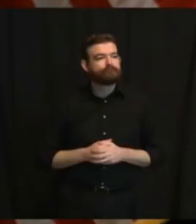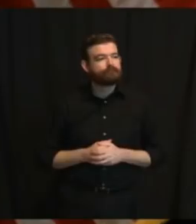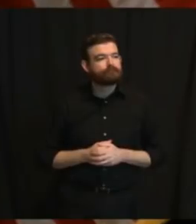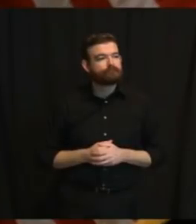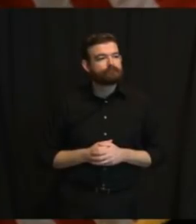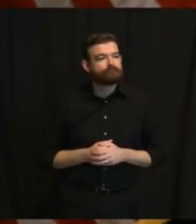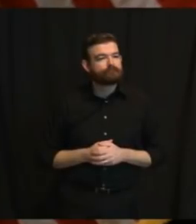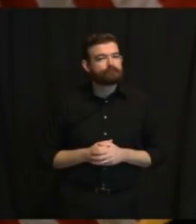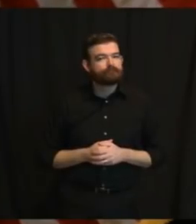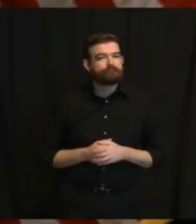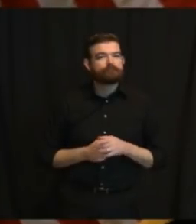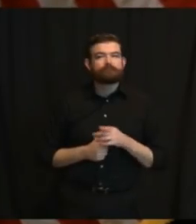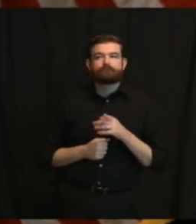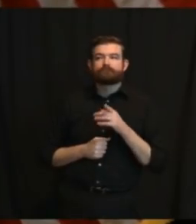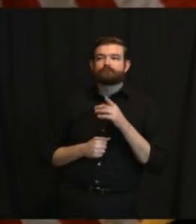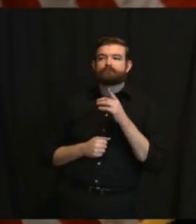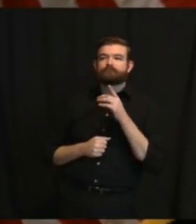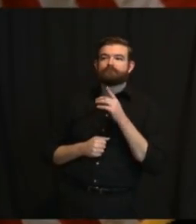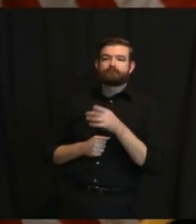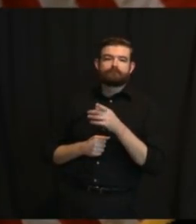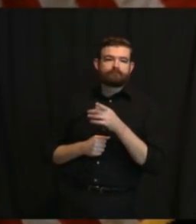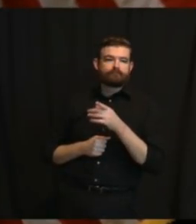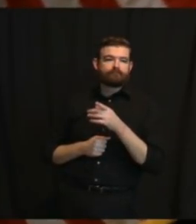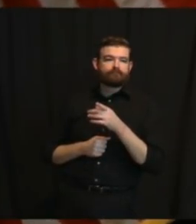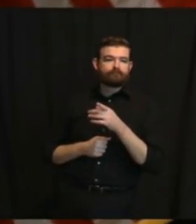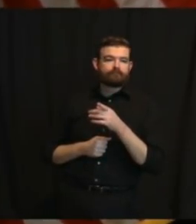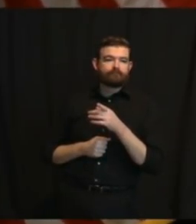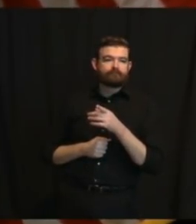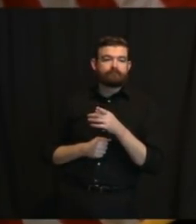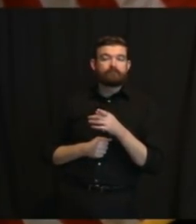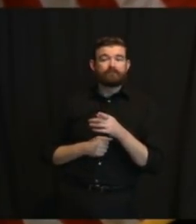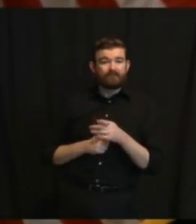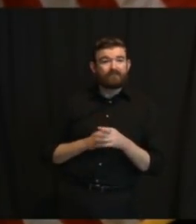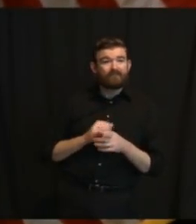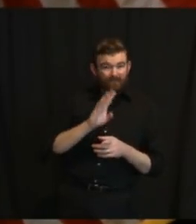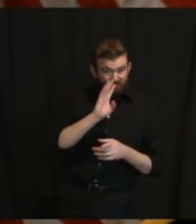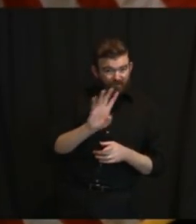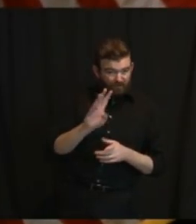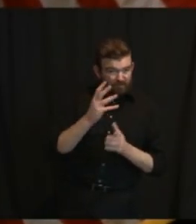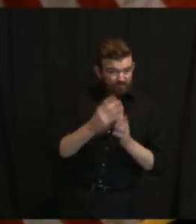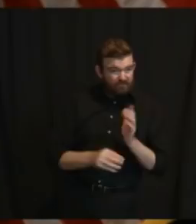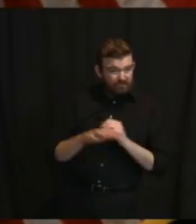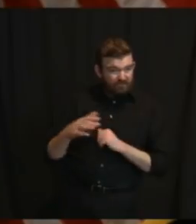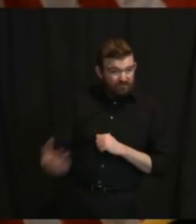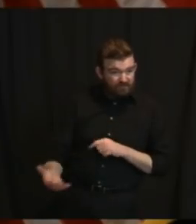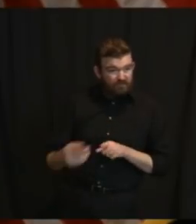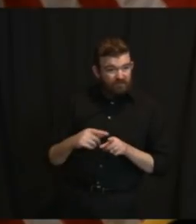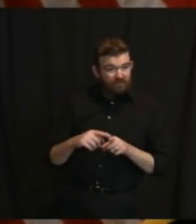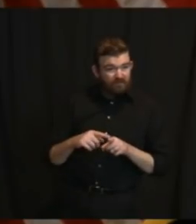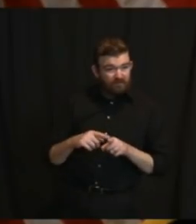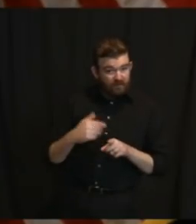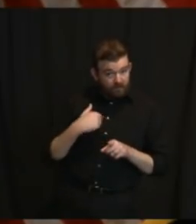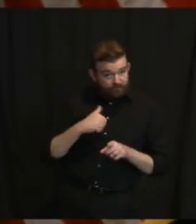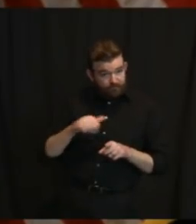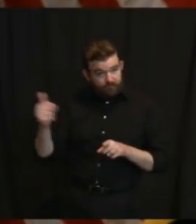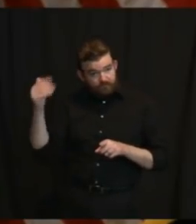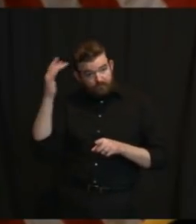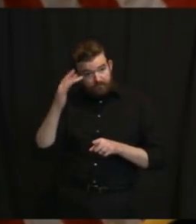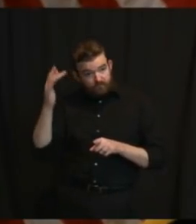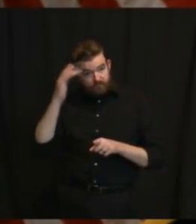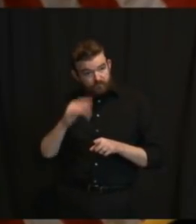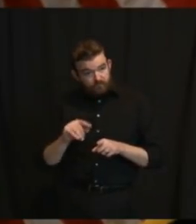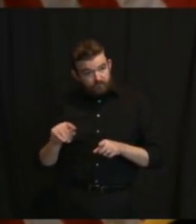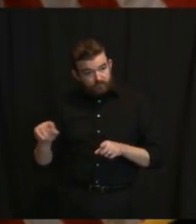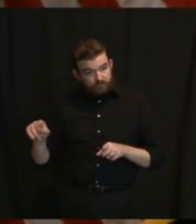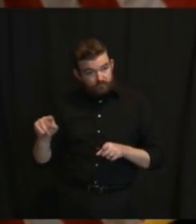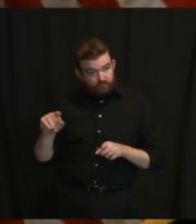The underlying condition for the 4-year-old was that Kawasaki disease. And is there any update on the National Guard